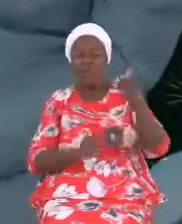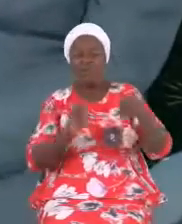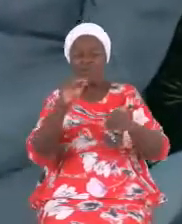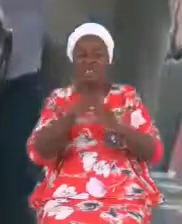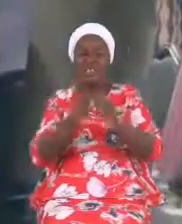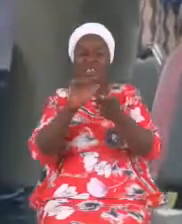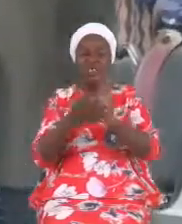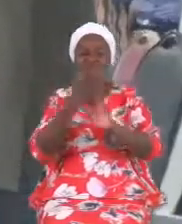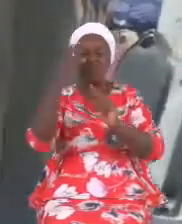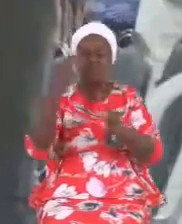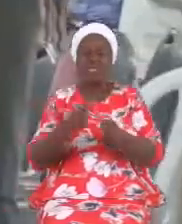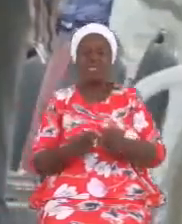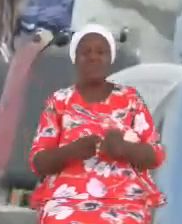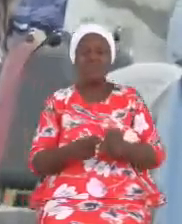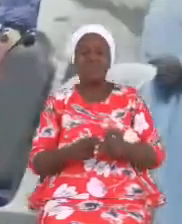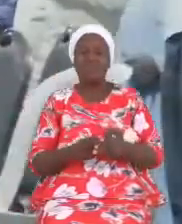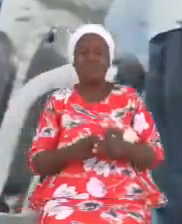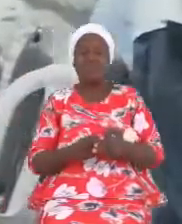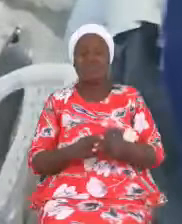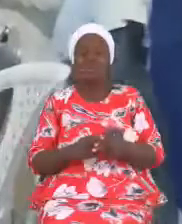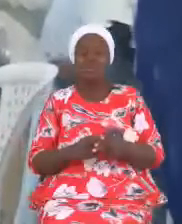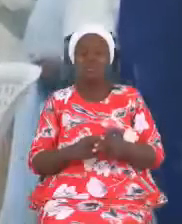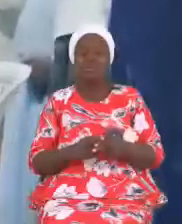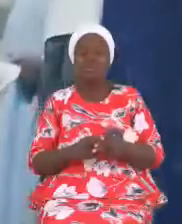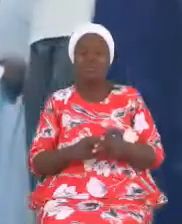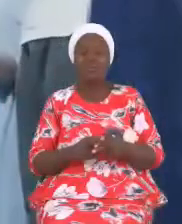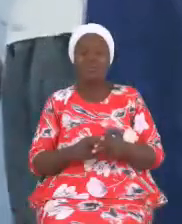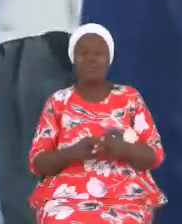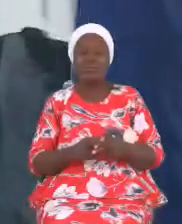Jesus' name.